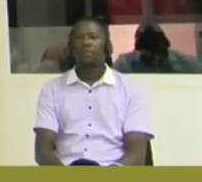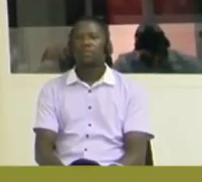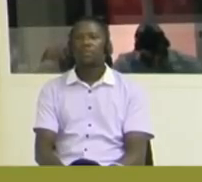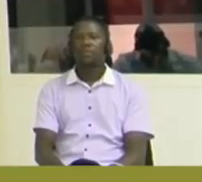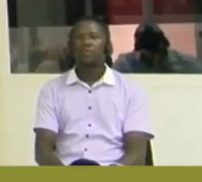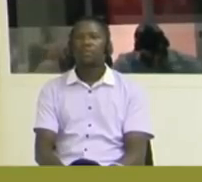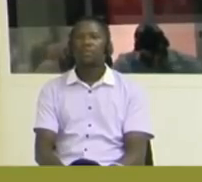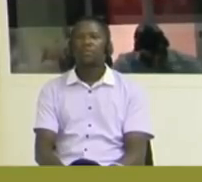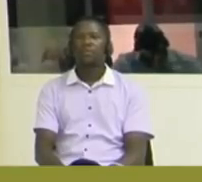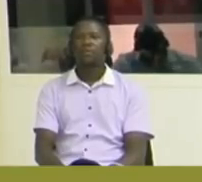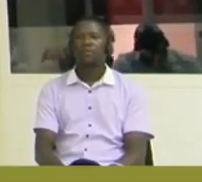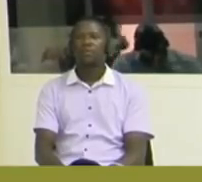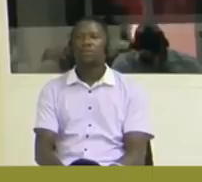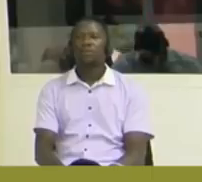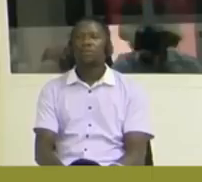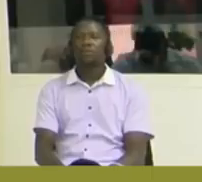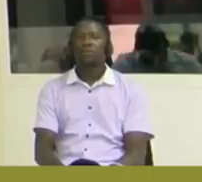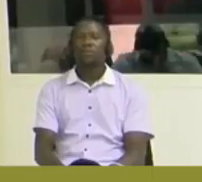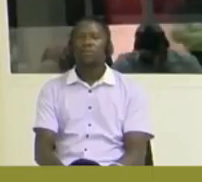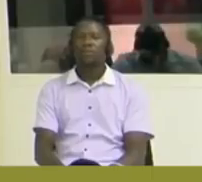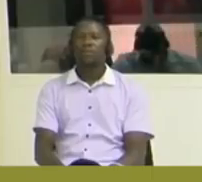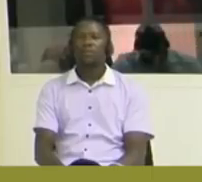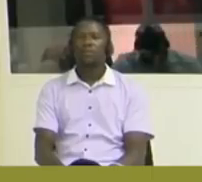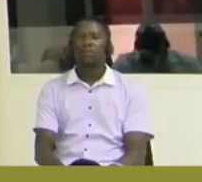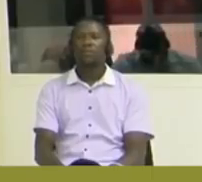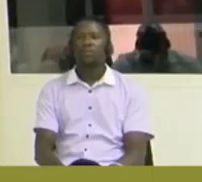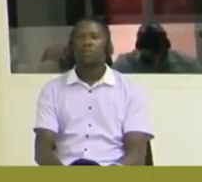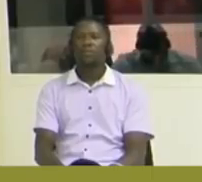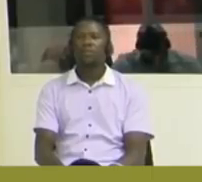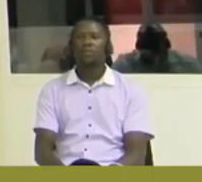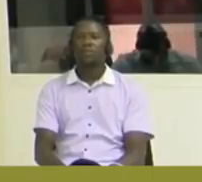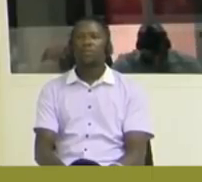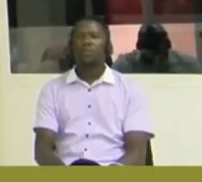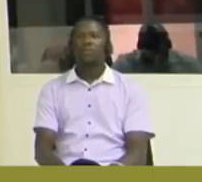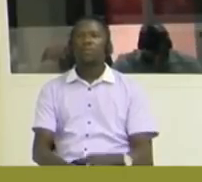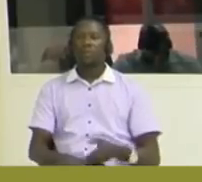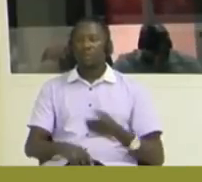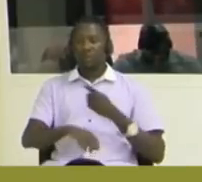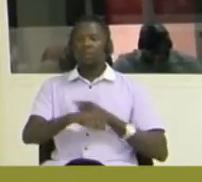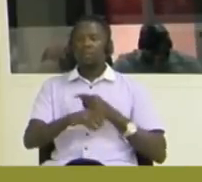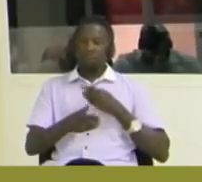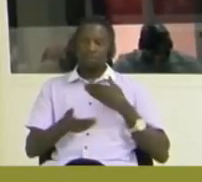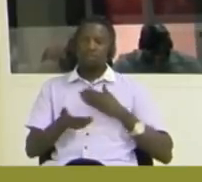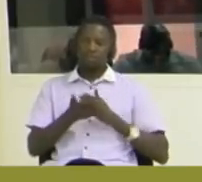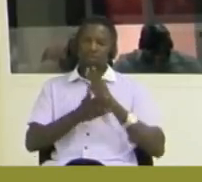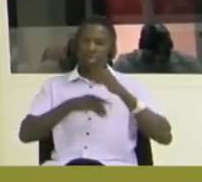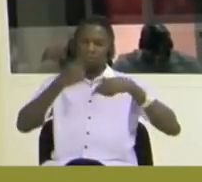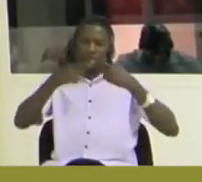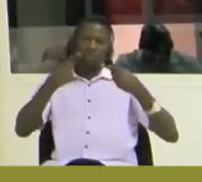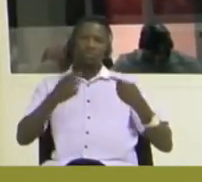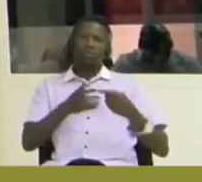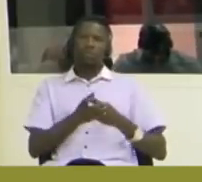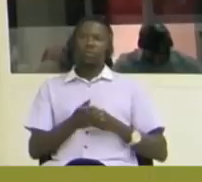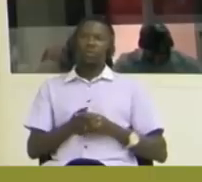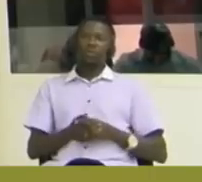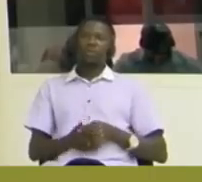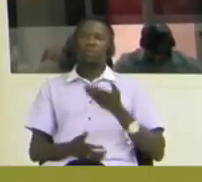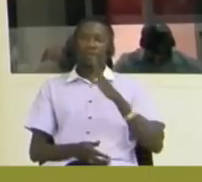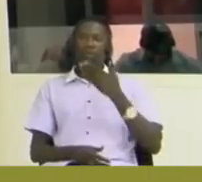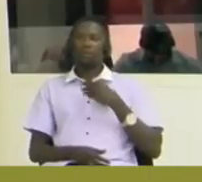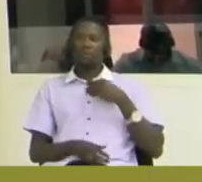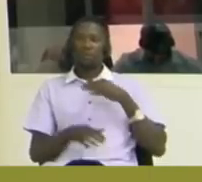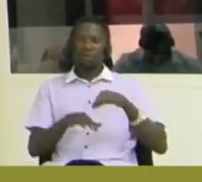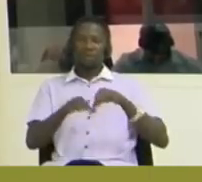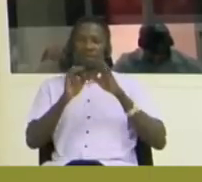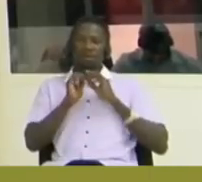would go out to the OV van and sort it out. In the meantime, we would proceed. Perhaps let me take you